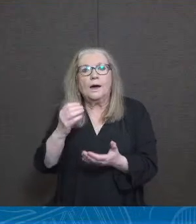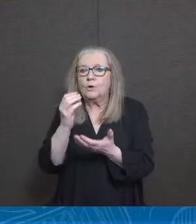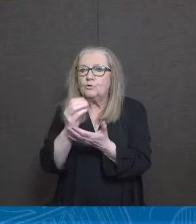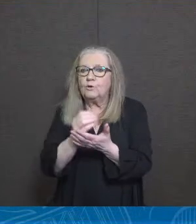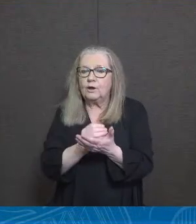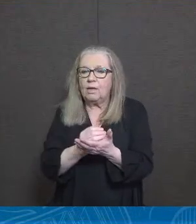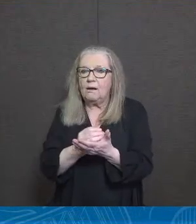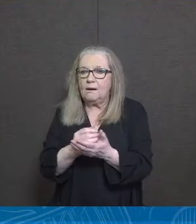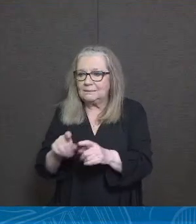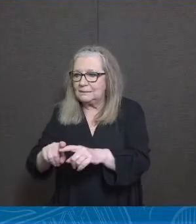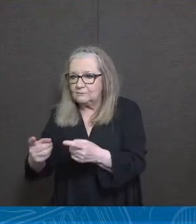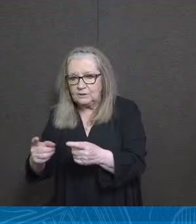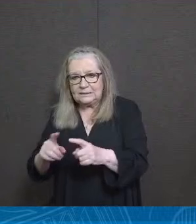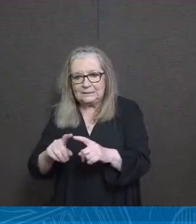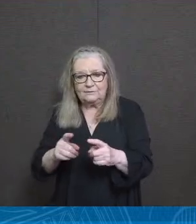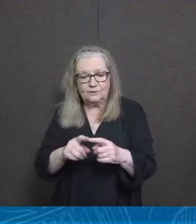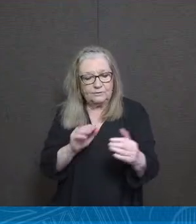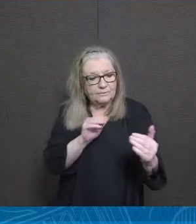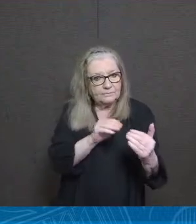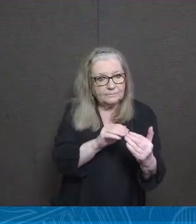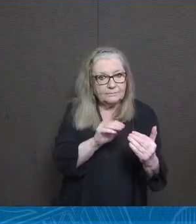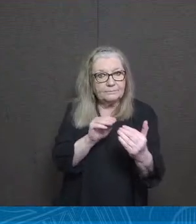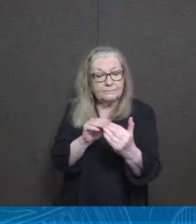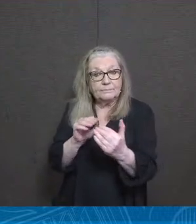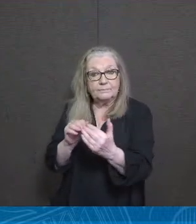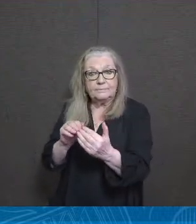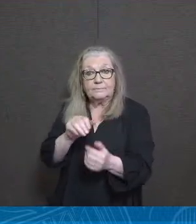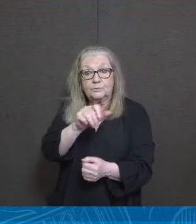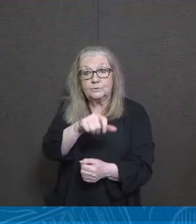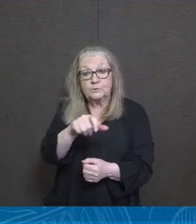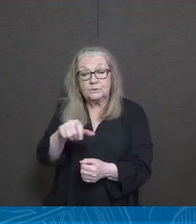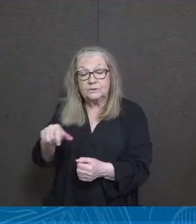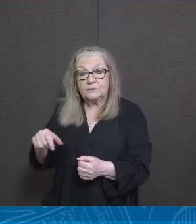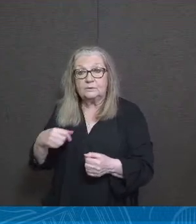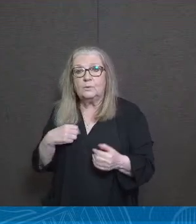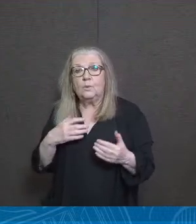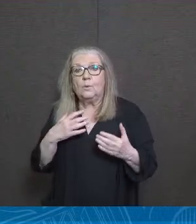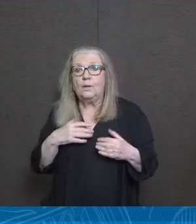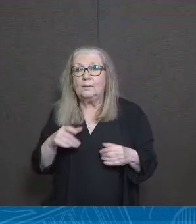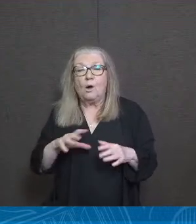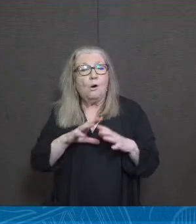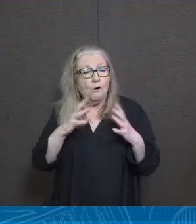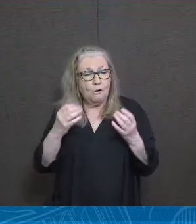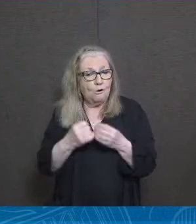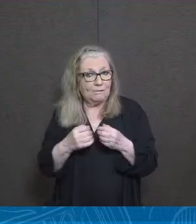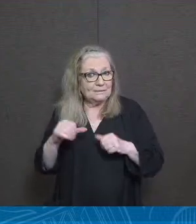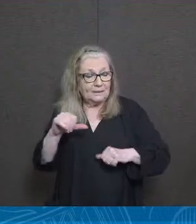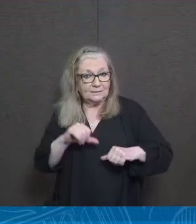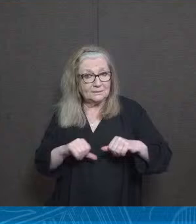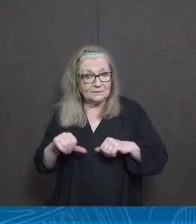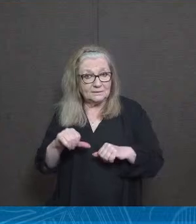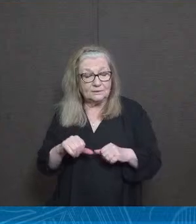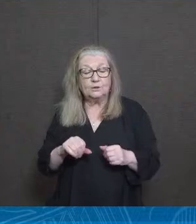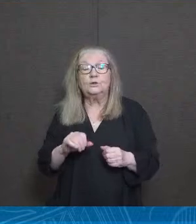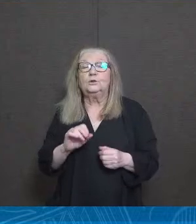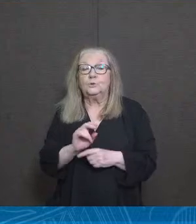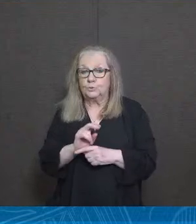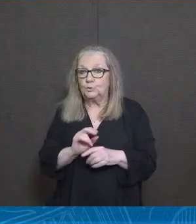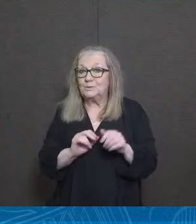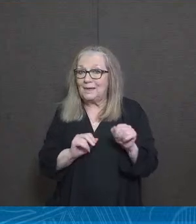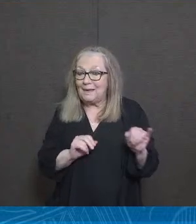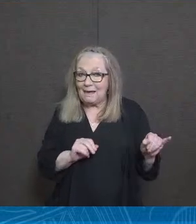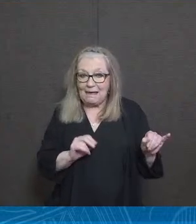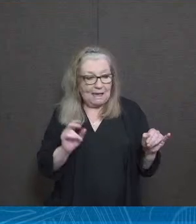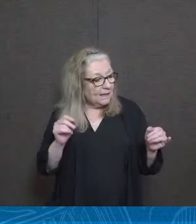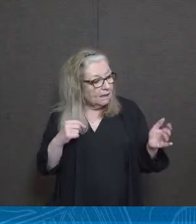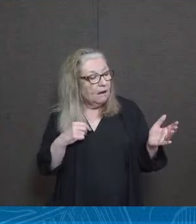time, they want us to basically give them the relevant science. They perhaps don't want the whole science. They would use AI to then extract what they